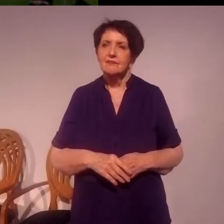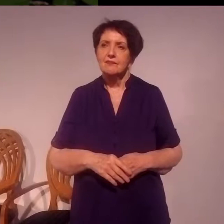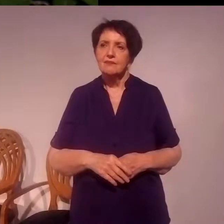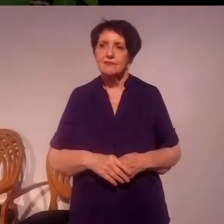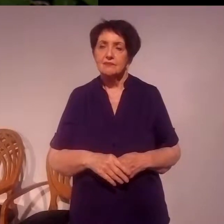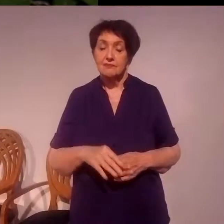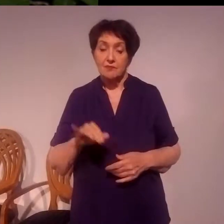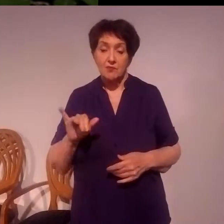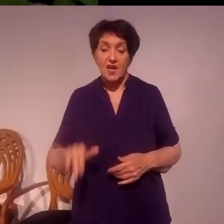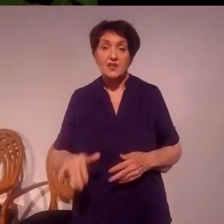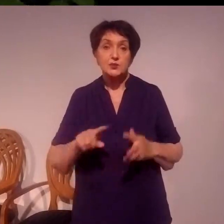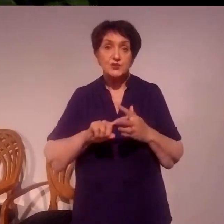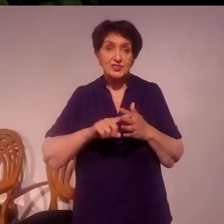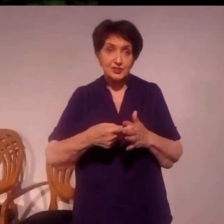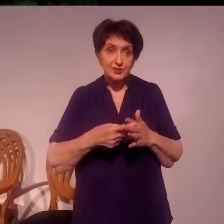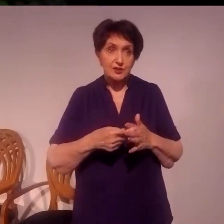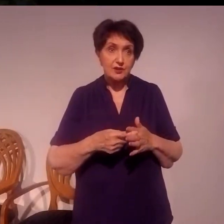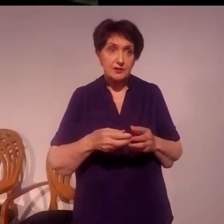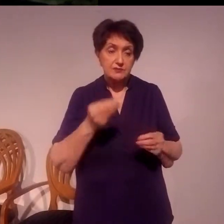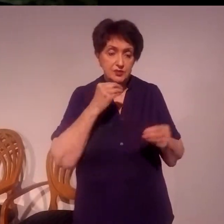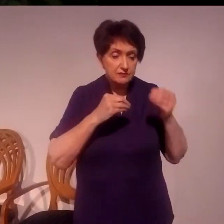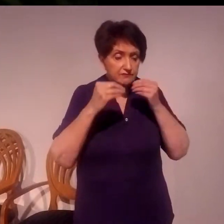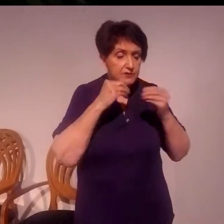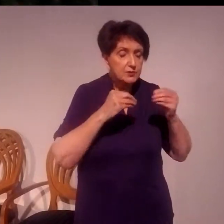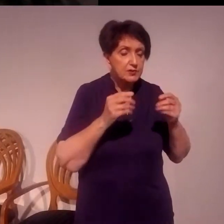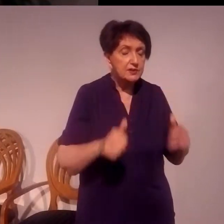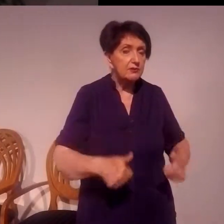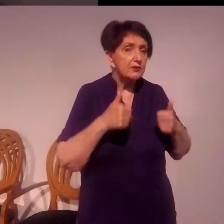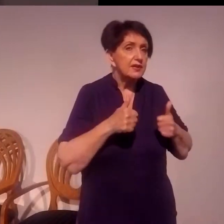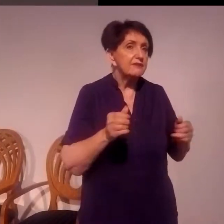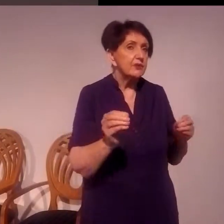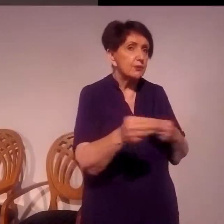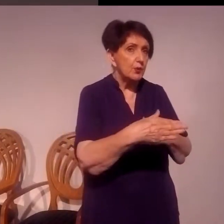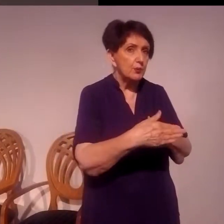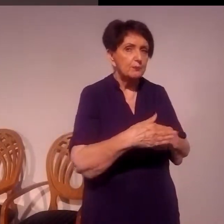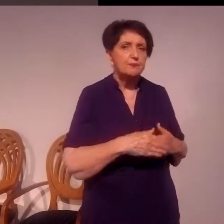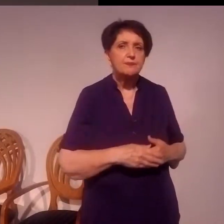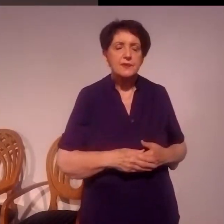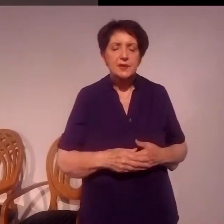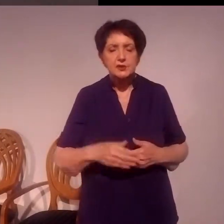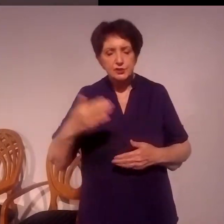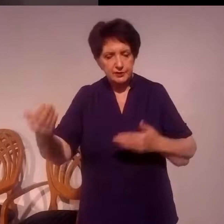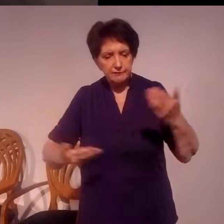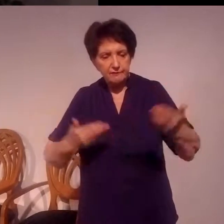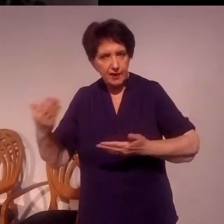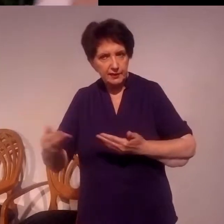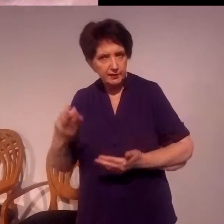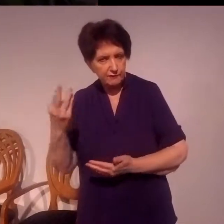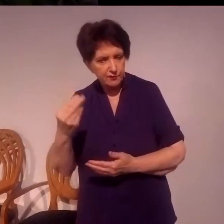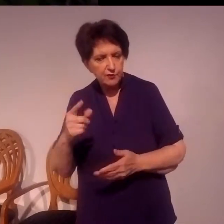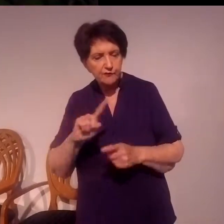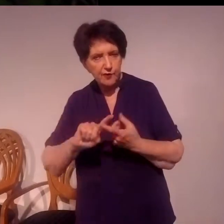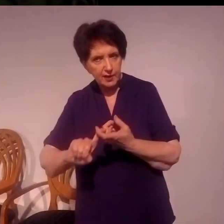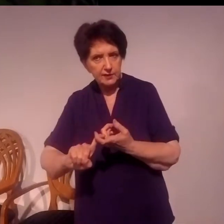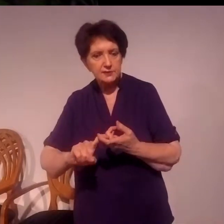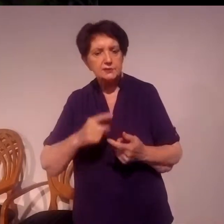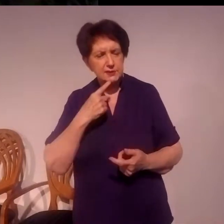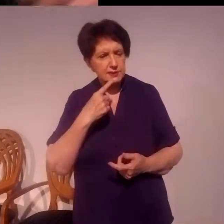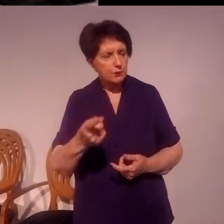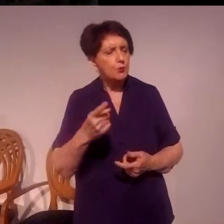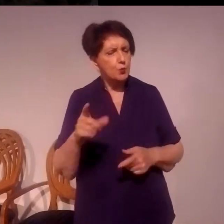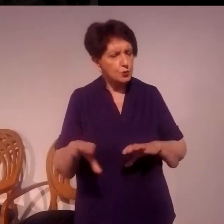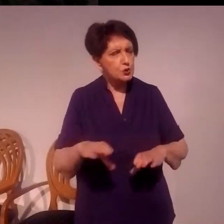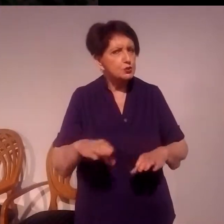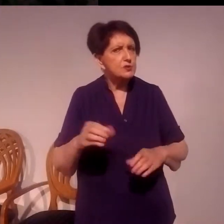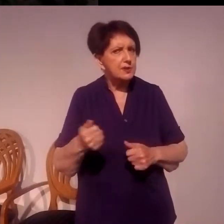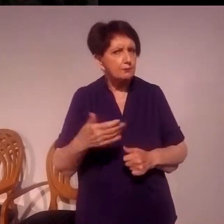That's where she started. She had a potluck in her living room, and she gathered a few friends, and she said, we're going to do something. We're going to